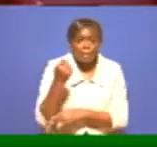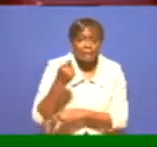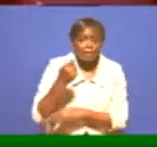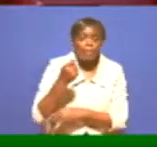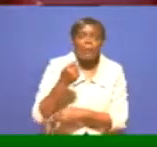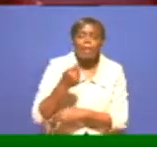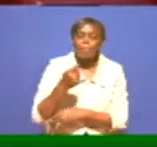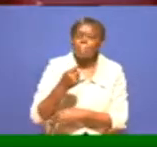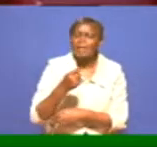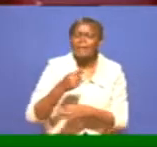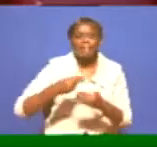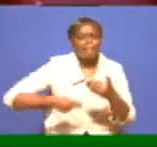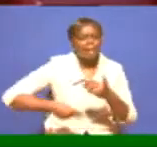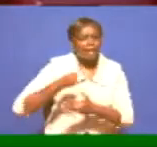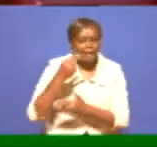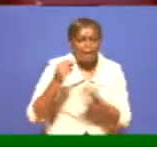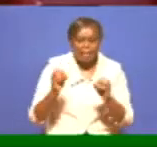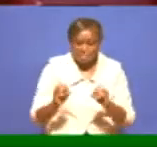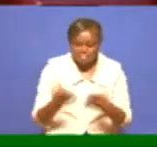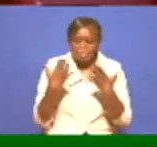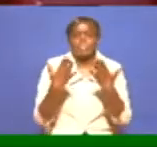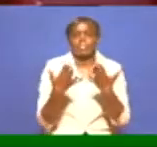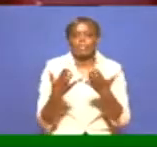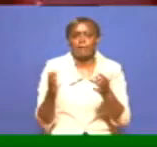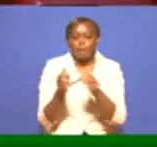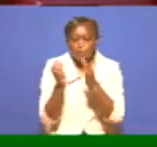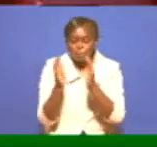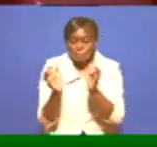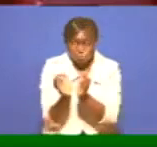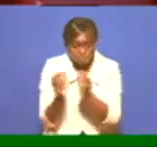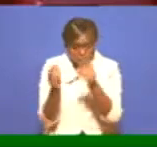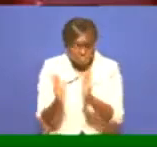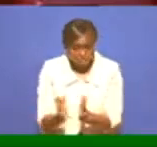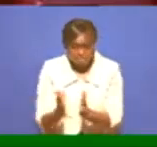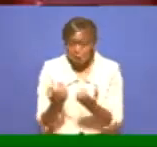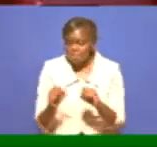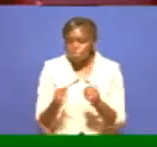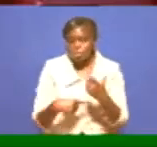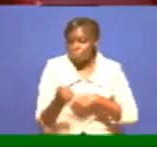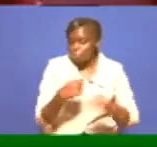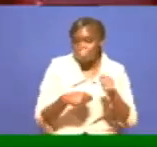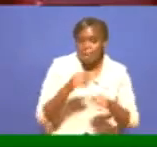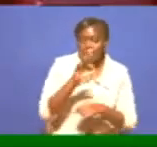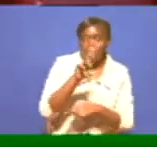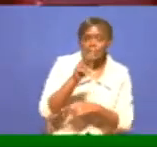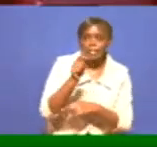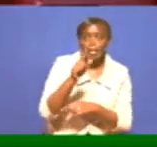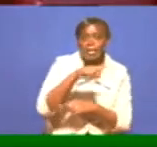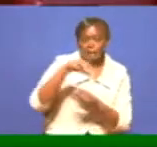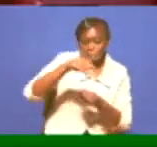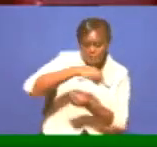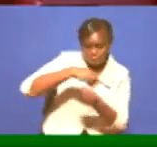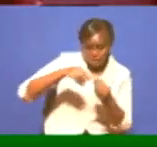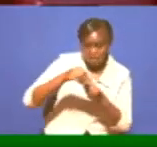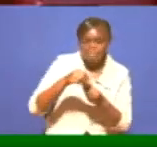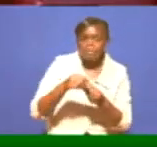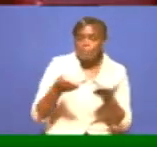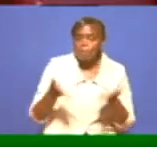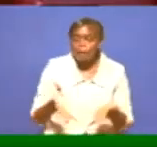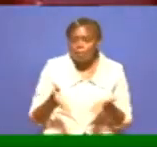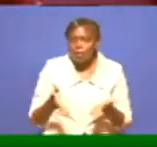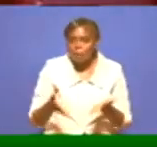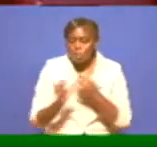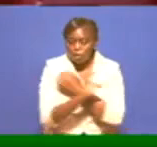to many, especially small-scale farmers. And Mr. Speaker, this percolates even further. The current scenario of our